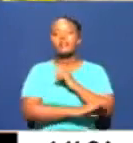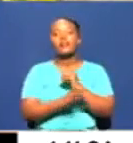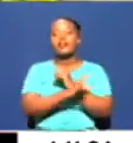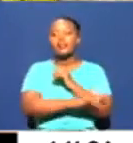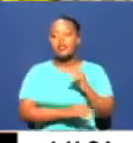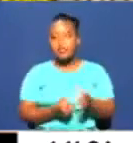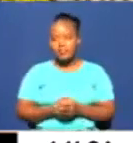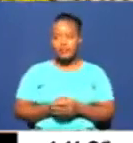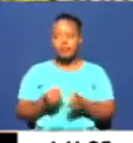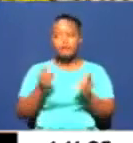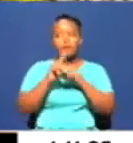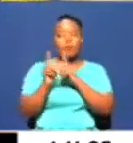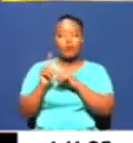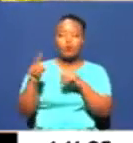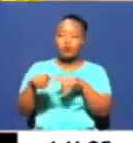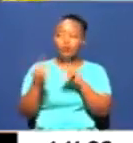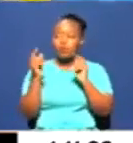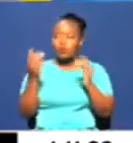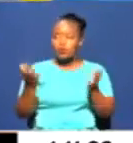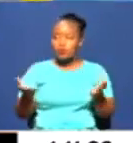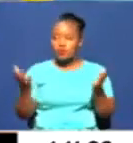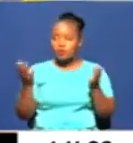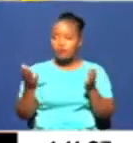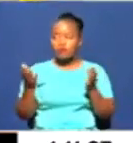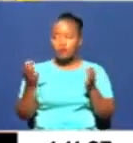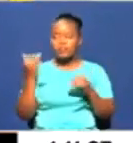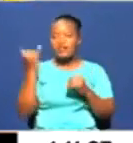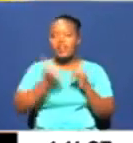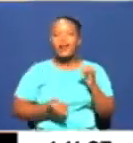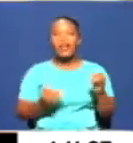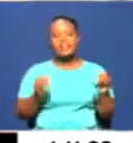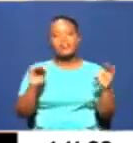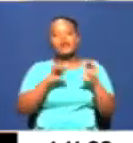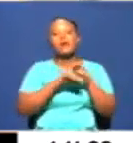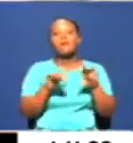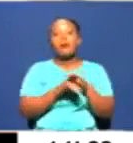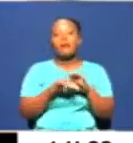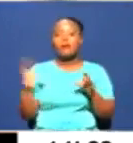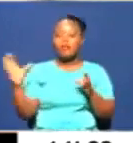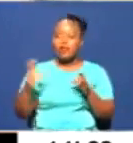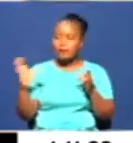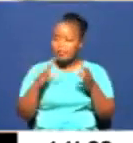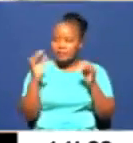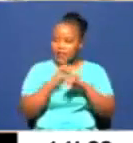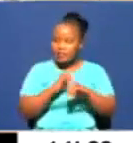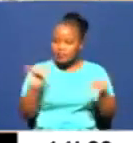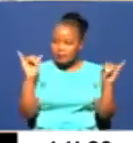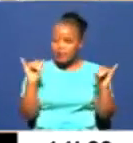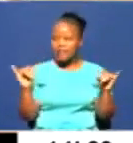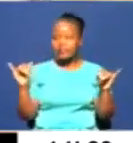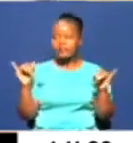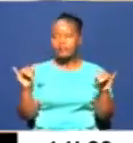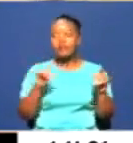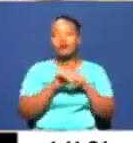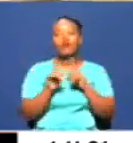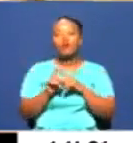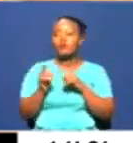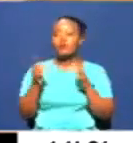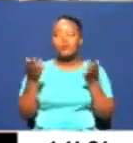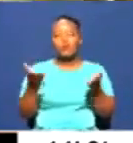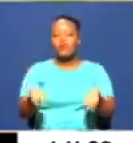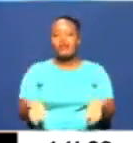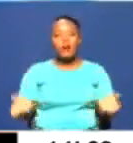was also the last rather member of the cabinet, independent cabinet. Hence, he leaves behind